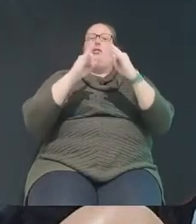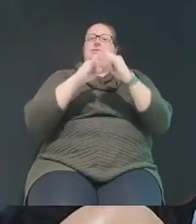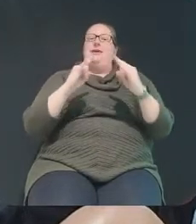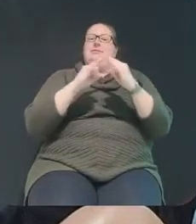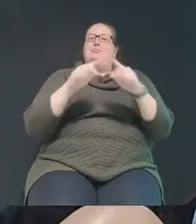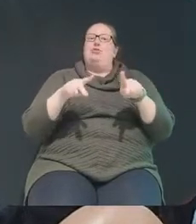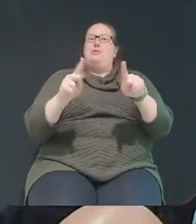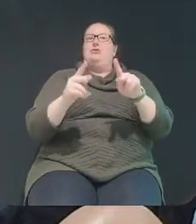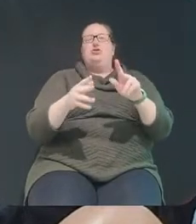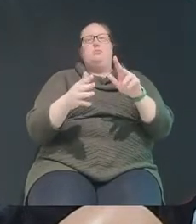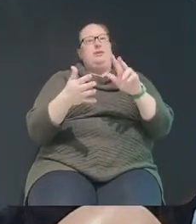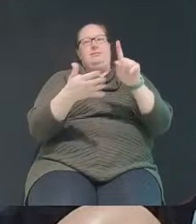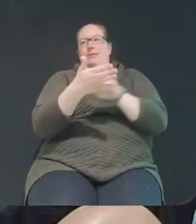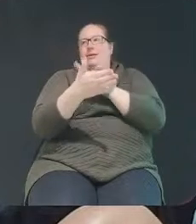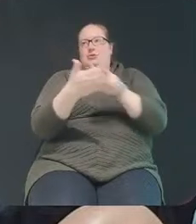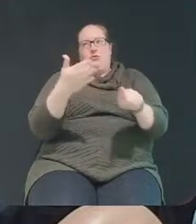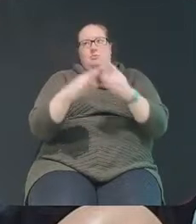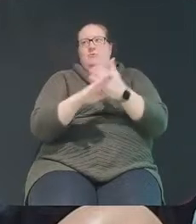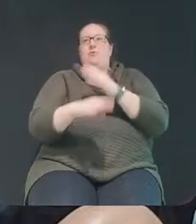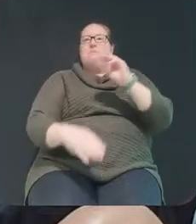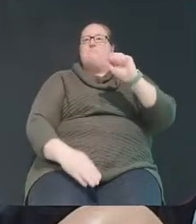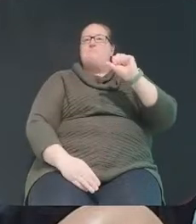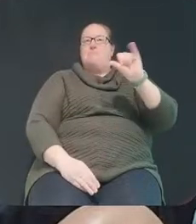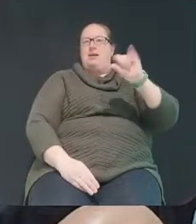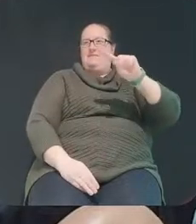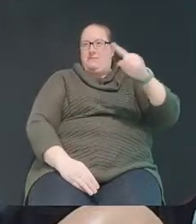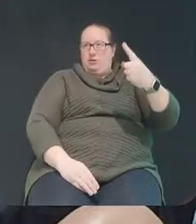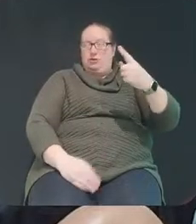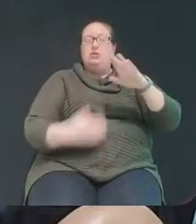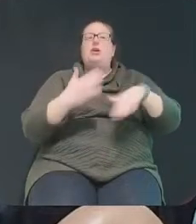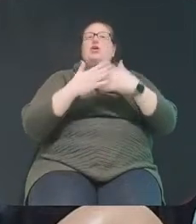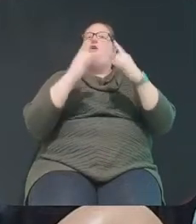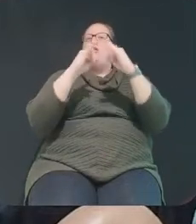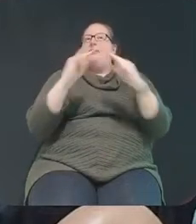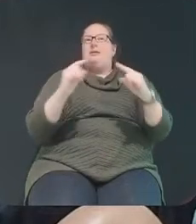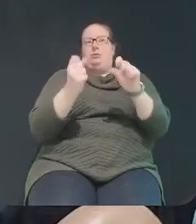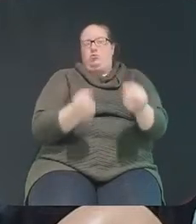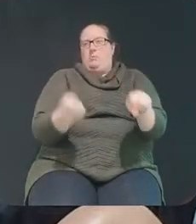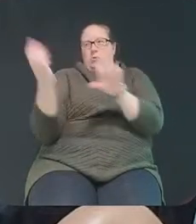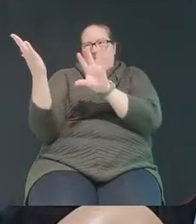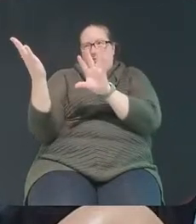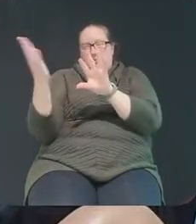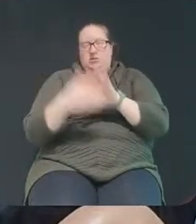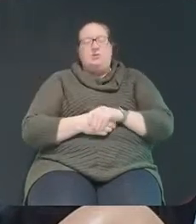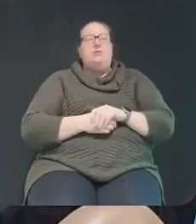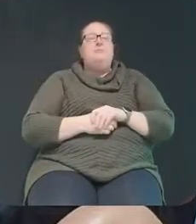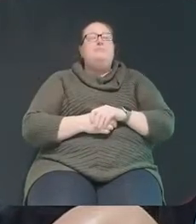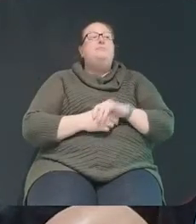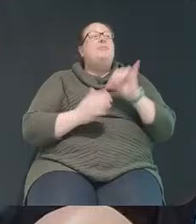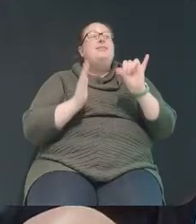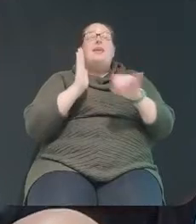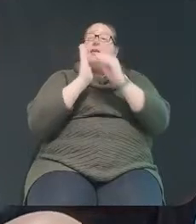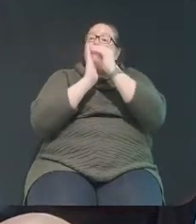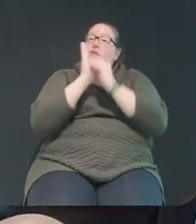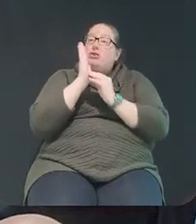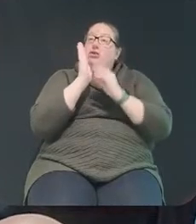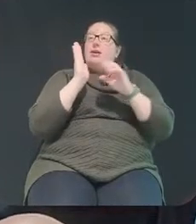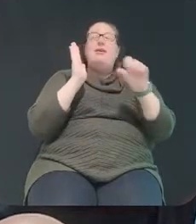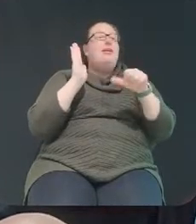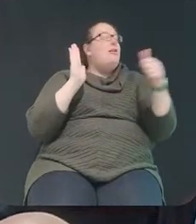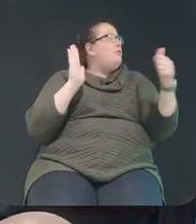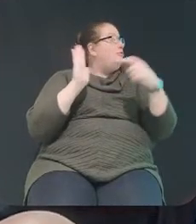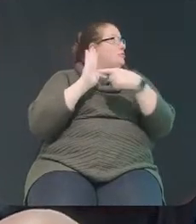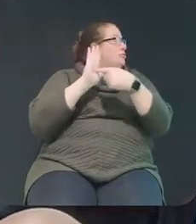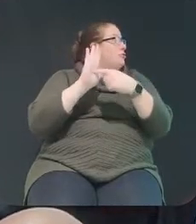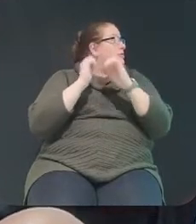canceled by May 1, 1890, and that all tents be removed by that date. This record and others illustrate how the